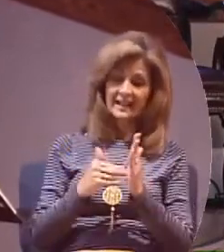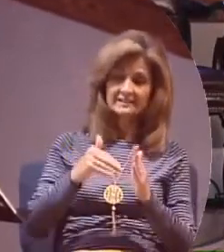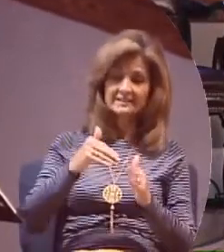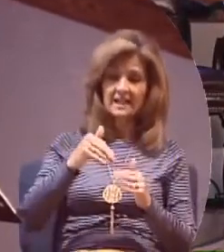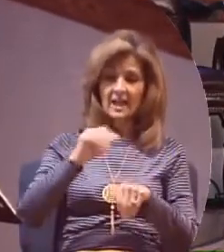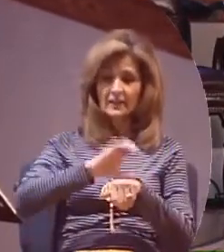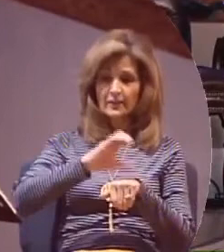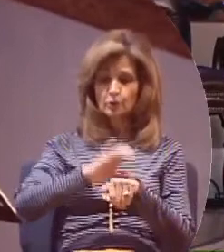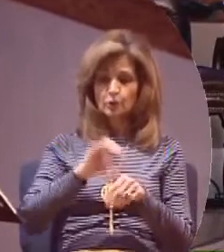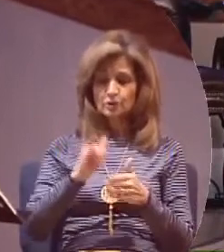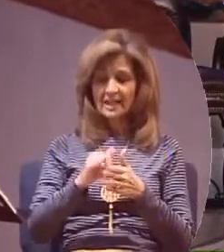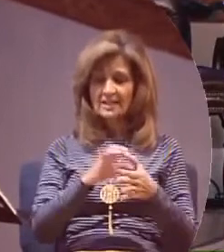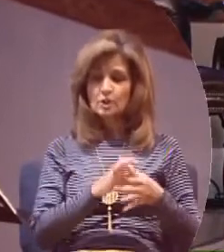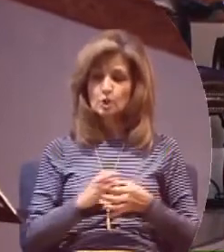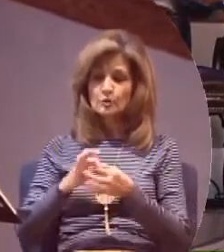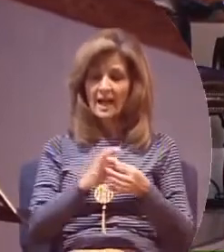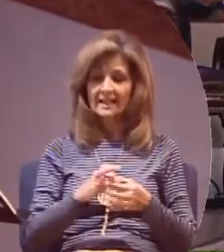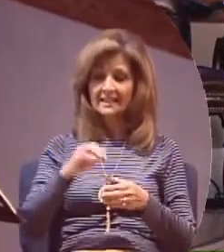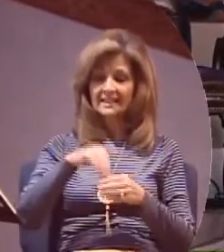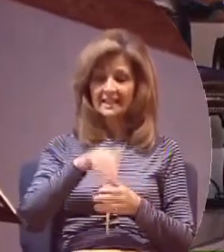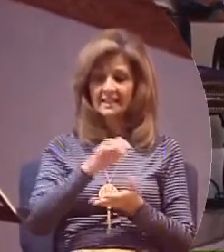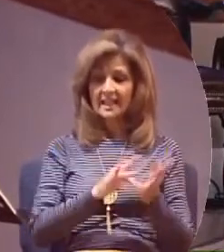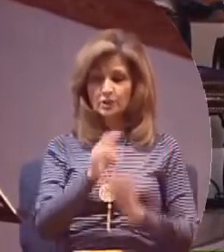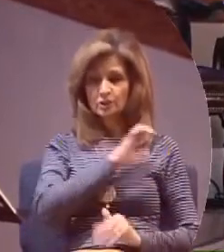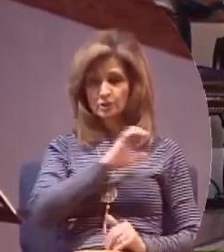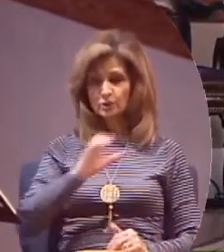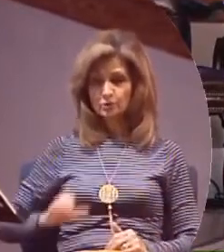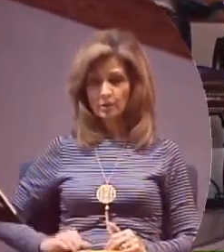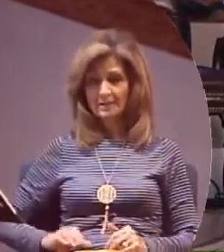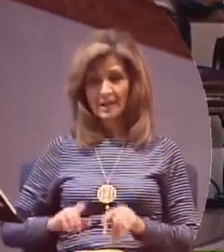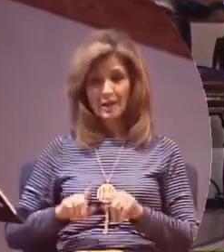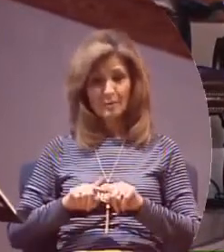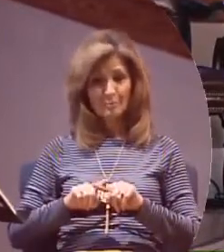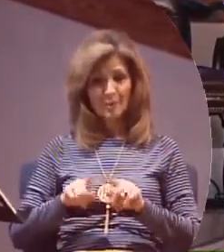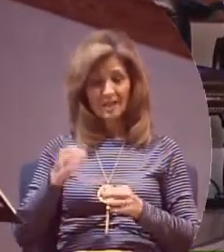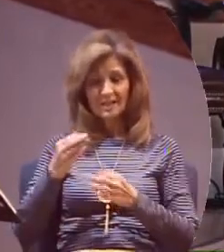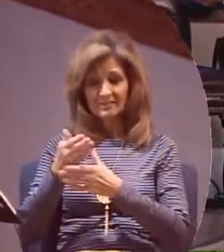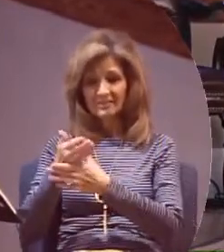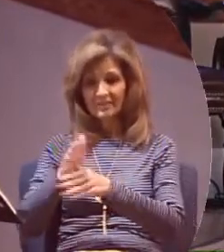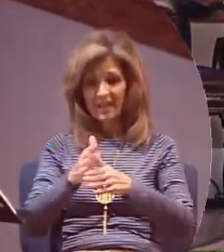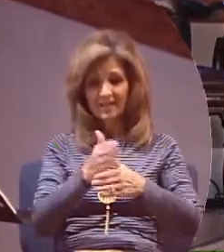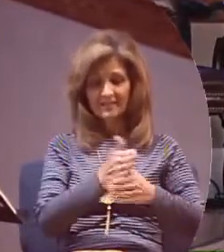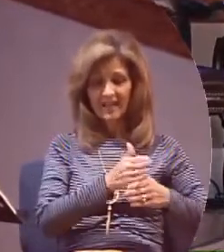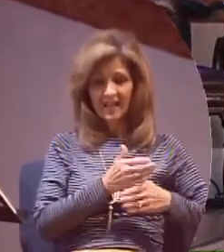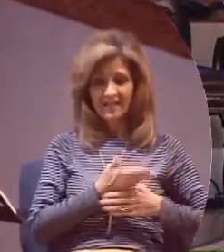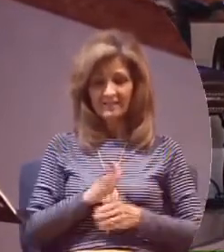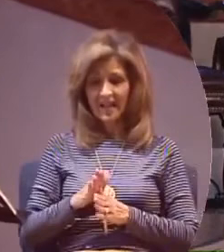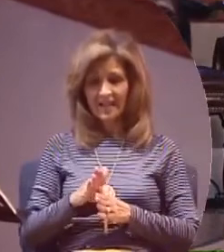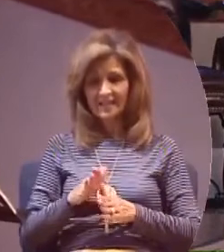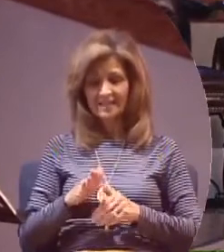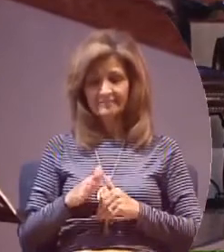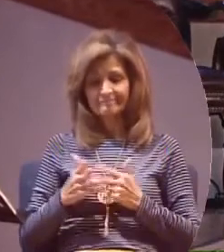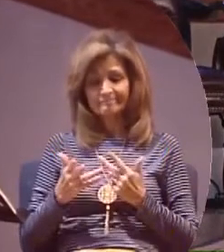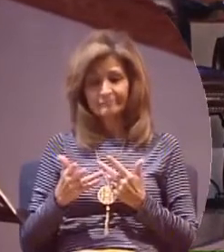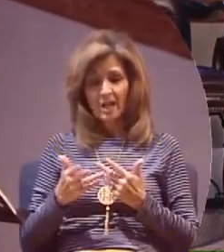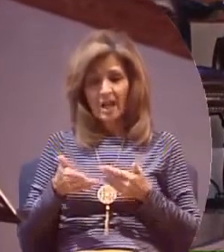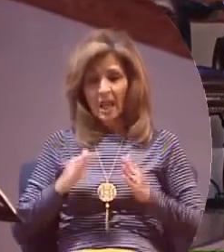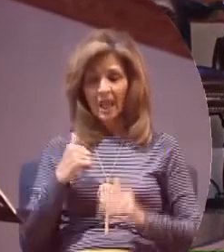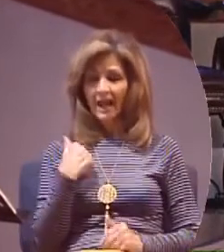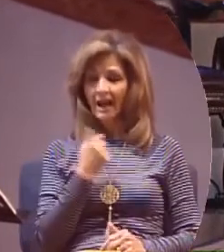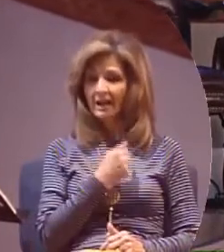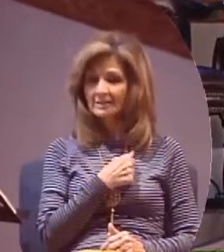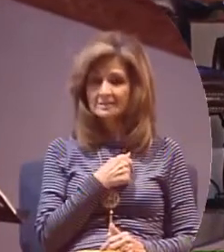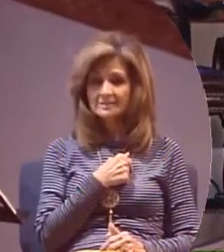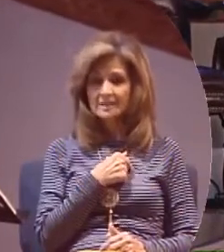the Lord Jesus Christ. Can't happen. But you let us get divided. You let us get splintered up. You let us get